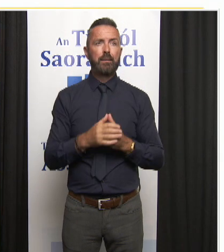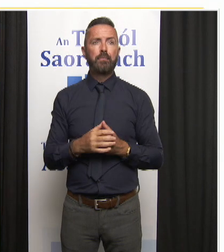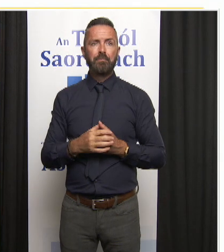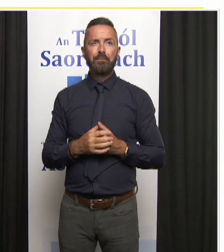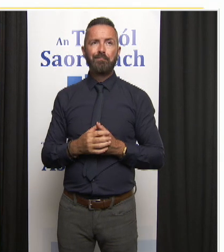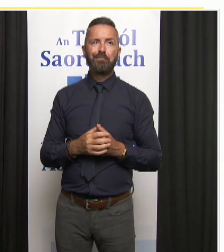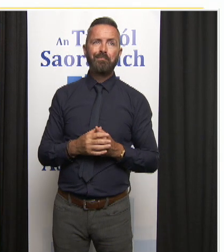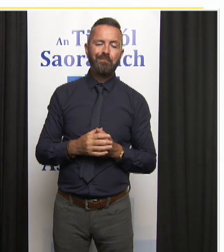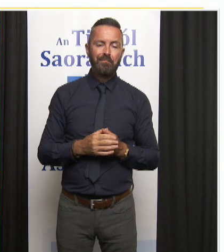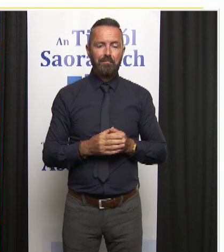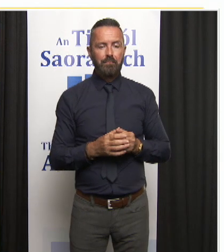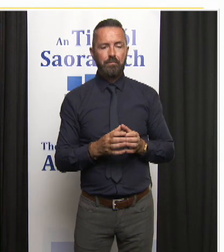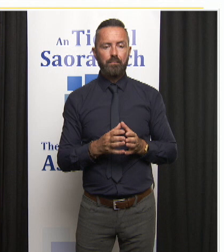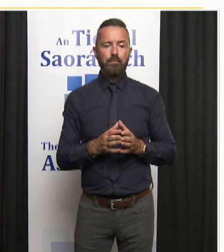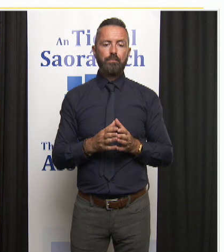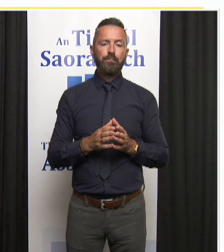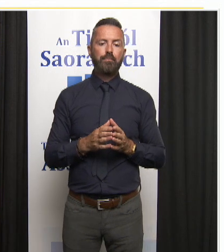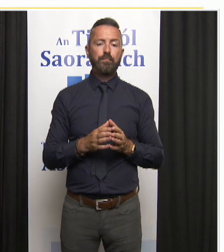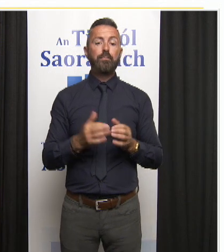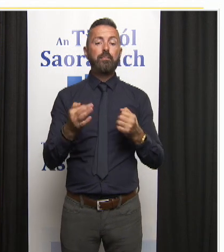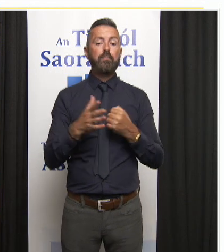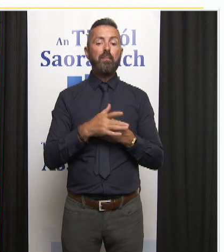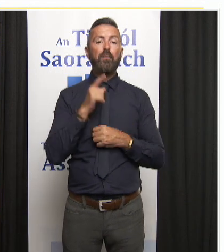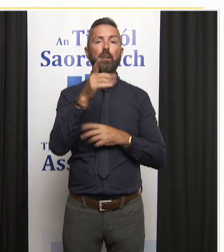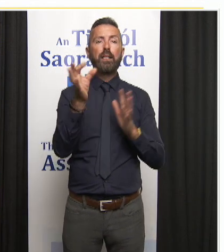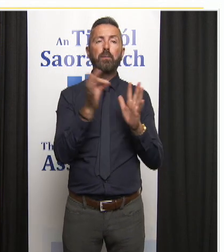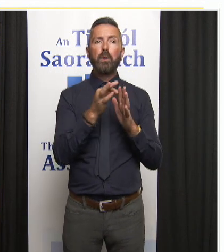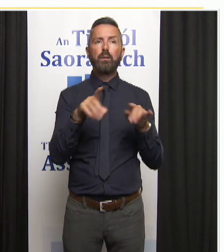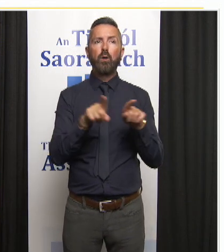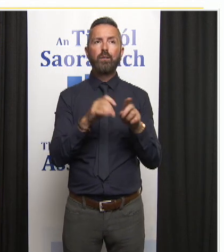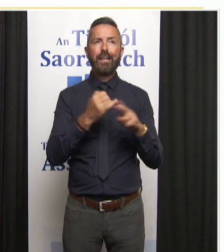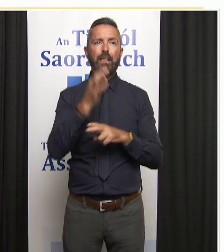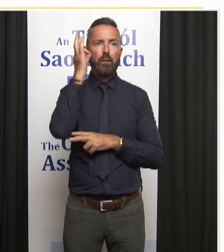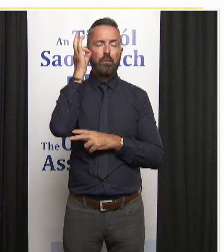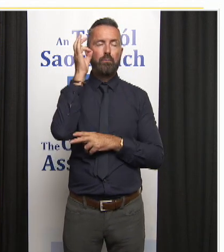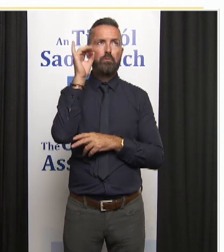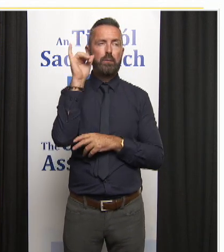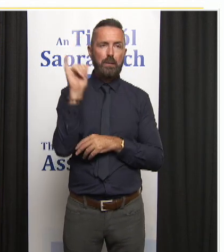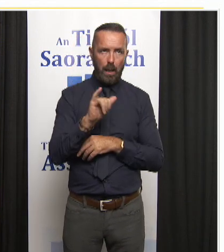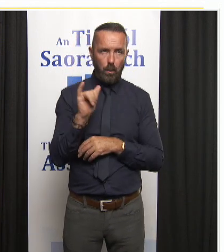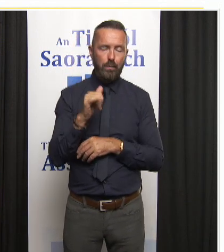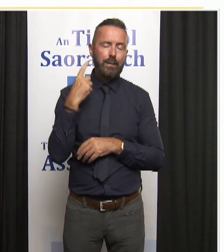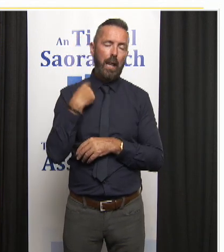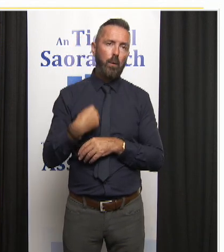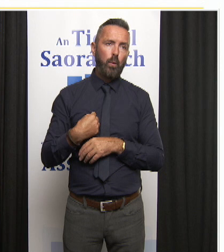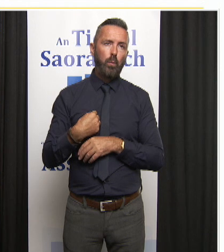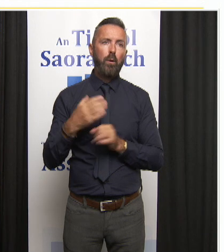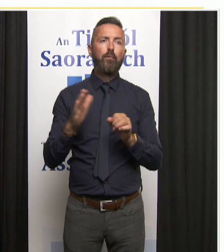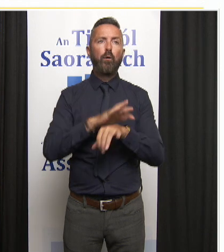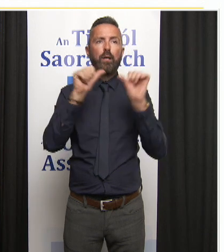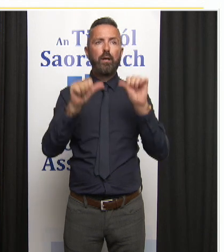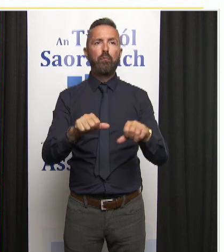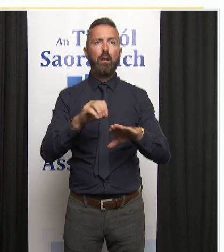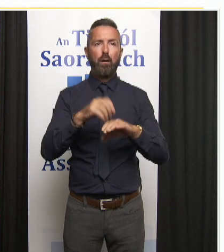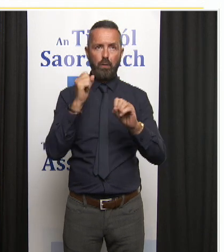then for these points as well, we in green or in yellow we sort of unanimously agreed on all